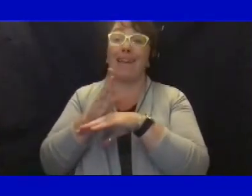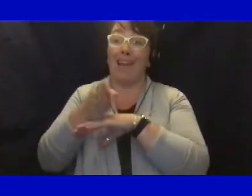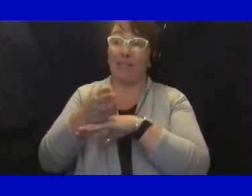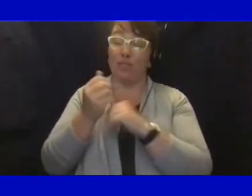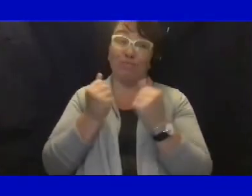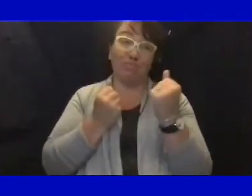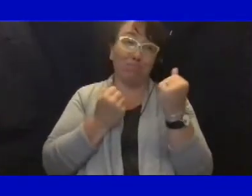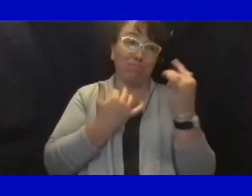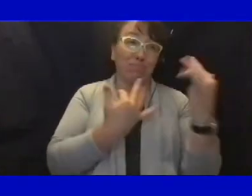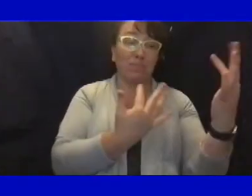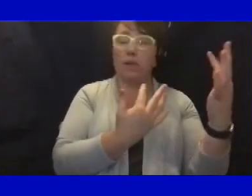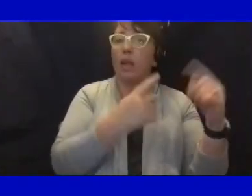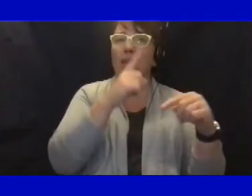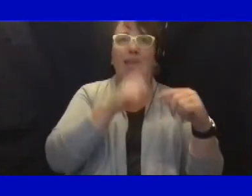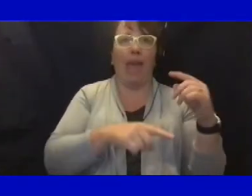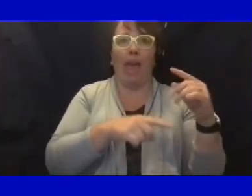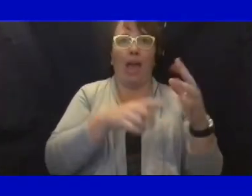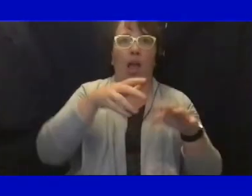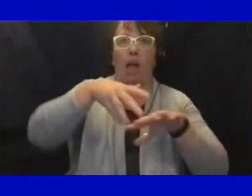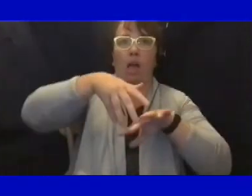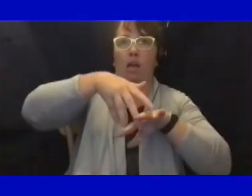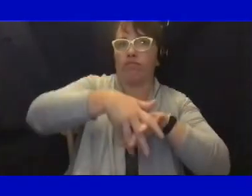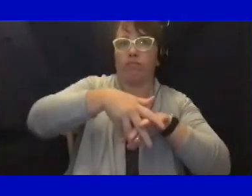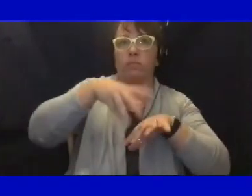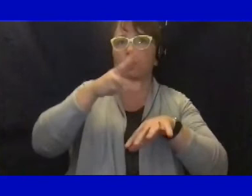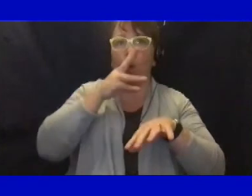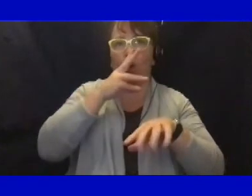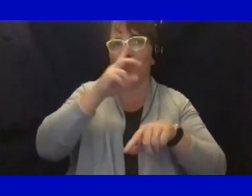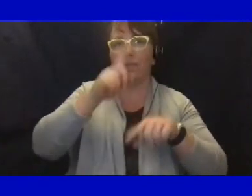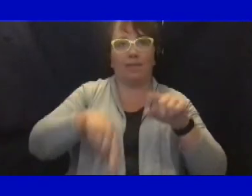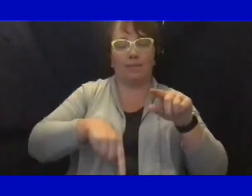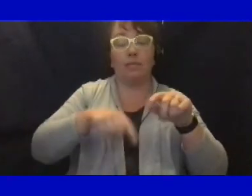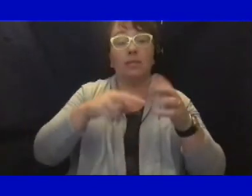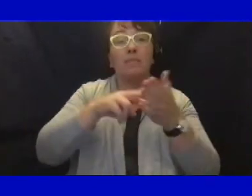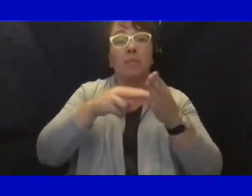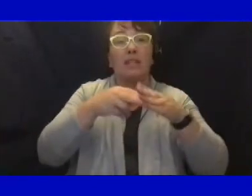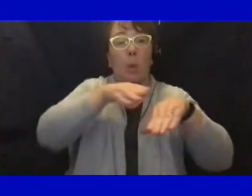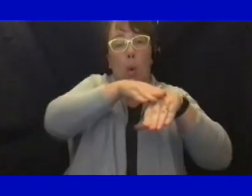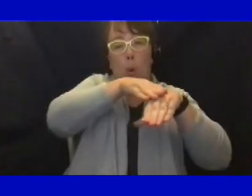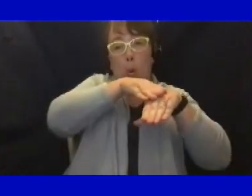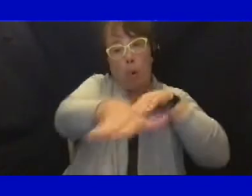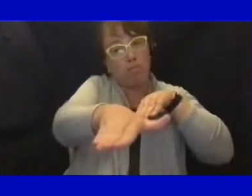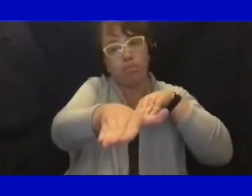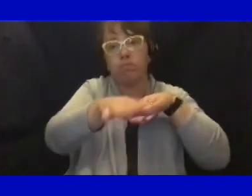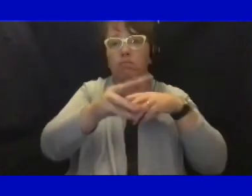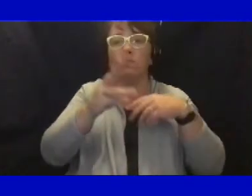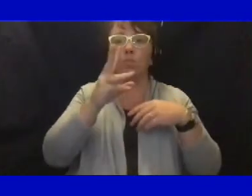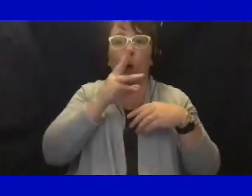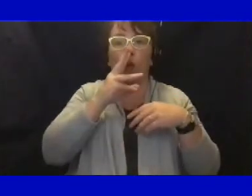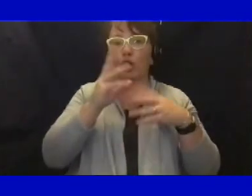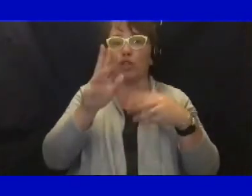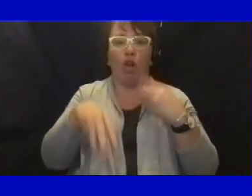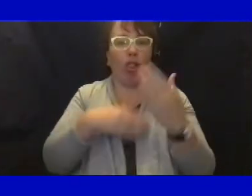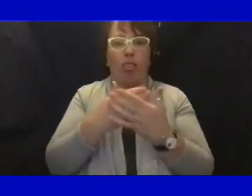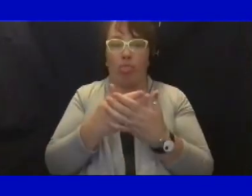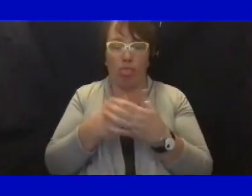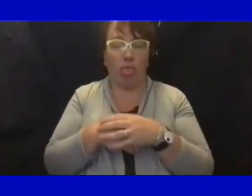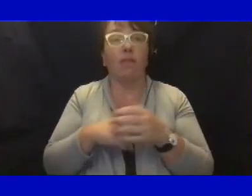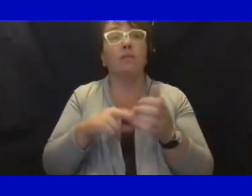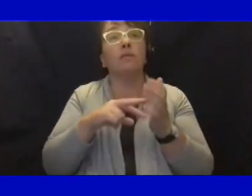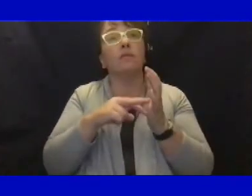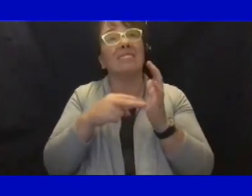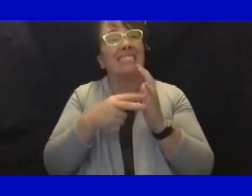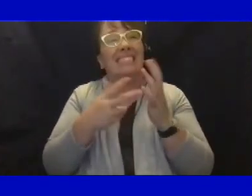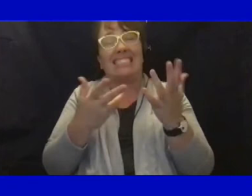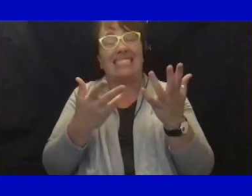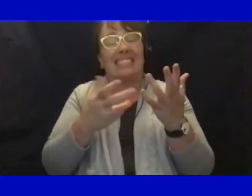can't absorb water, and all of the rain comes off the mountain, comes out of the canyons, and into the community. And so that's